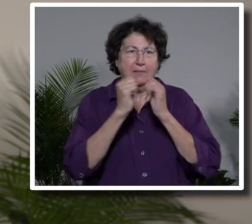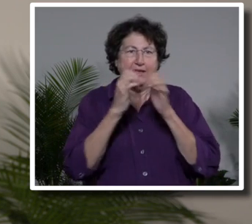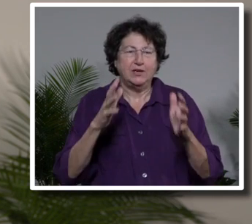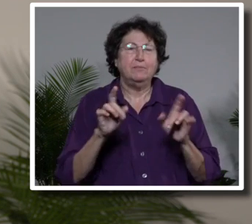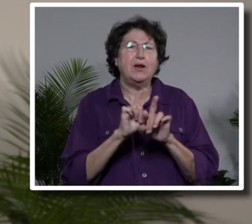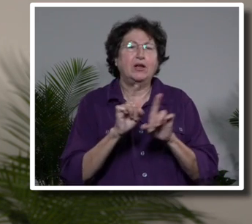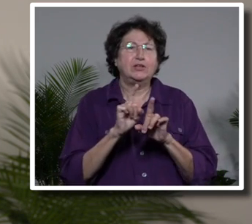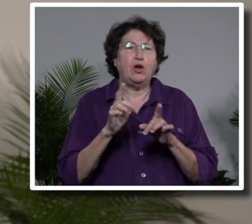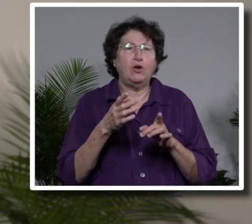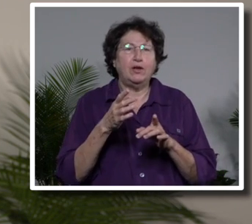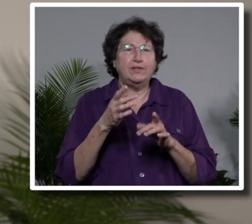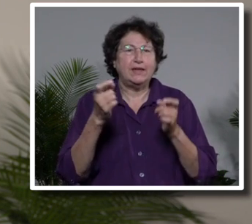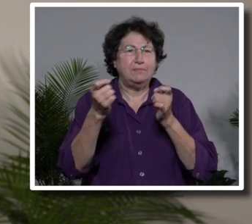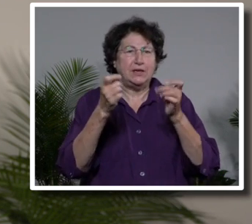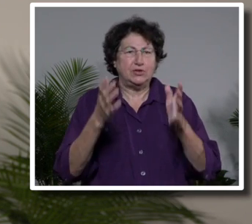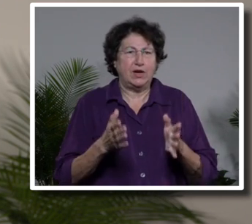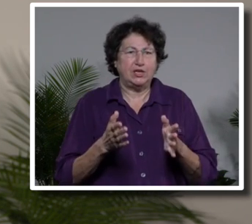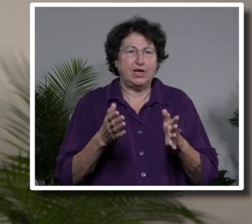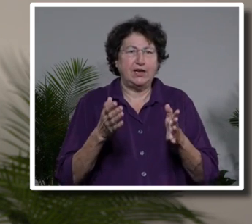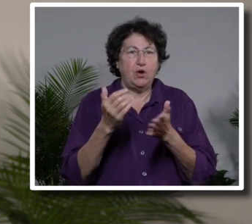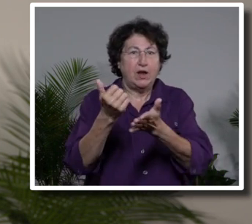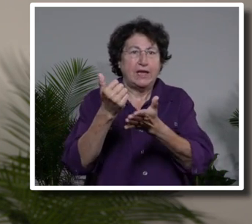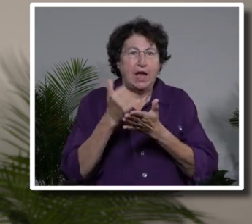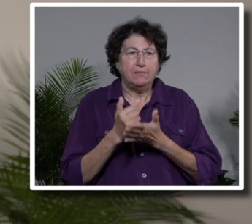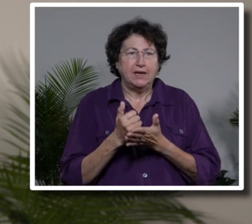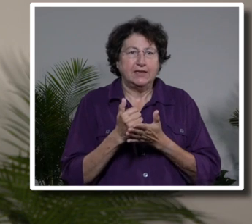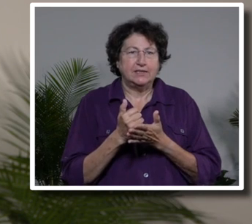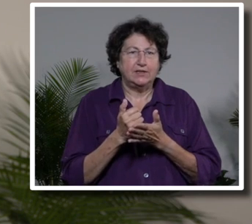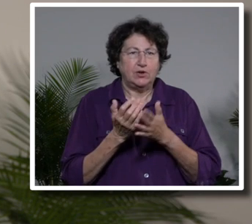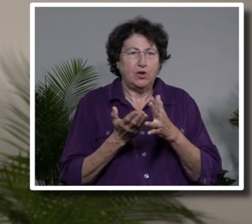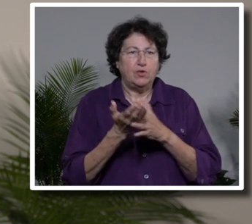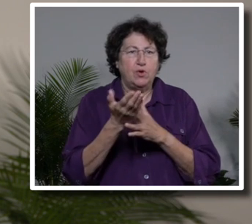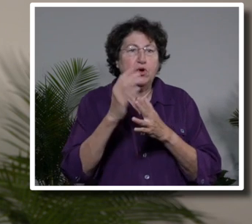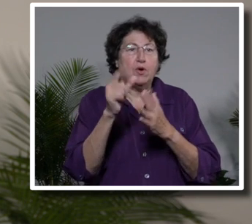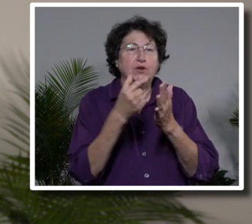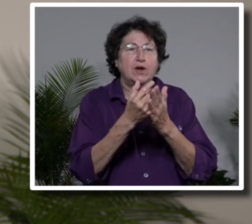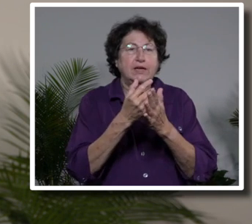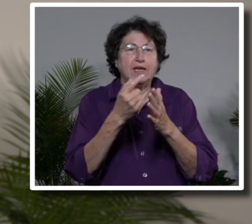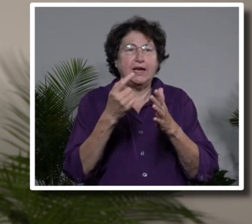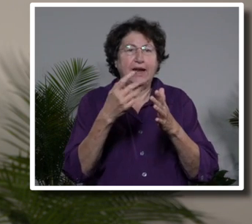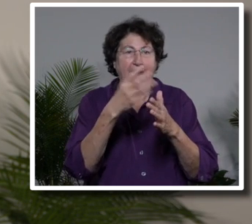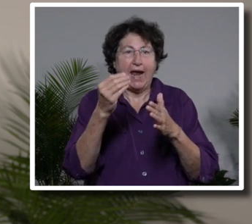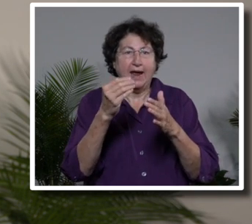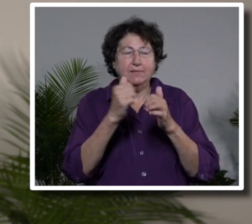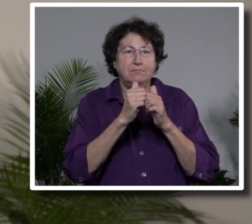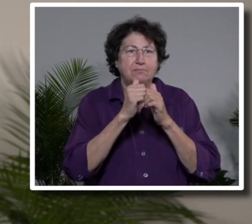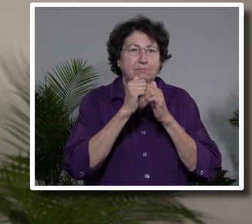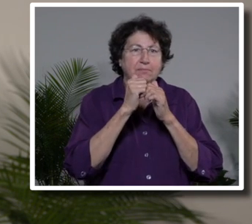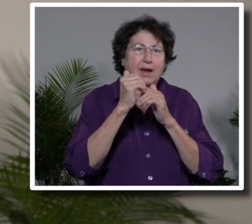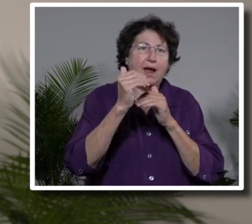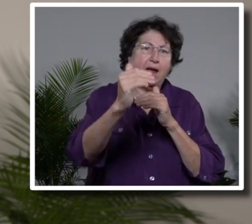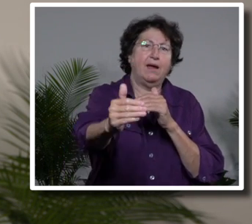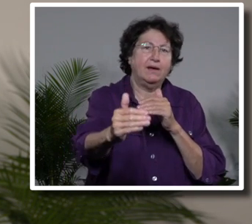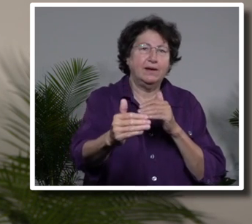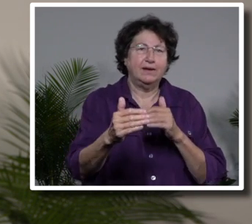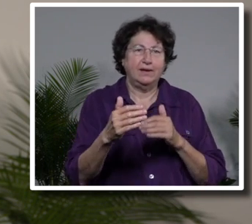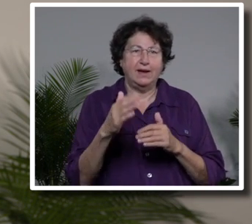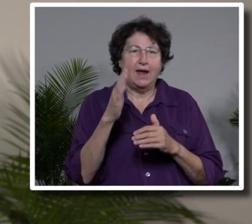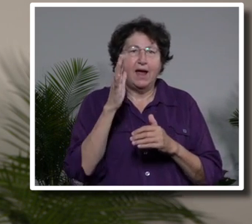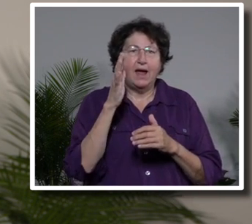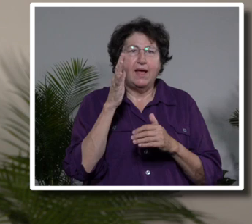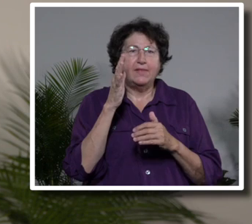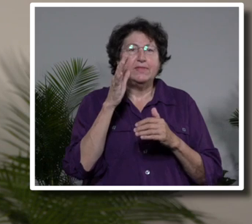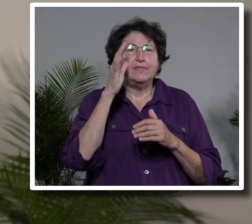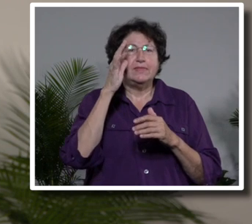our administration who has helped guide us to our graduation and beyond. I will never forget the adults who made a